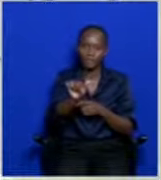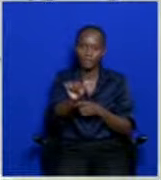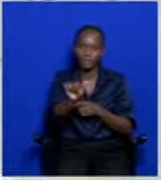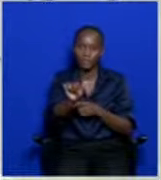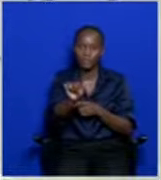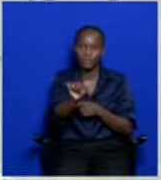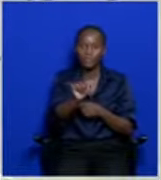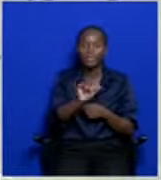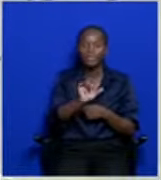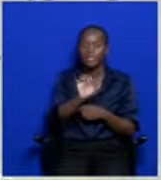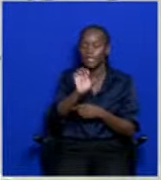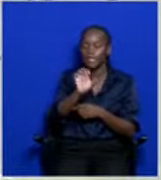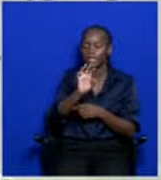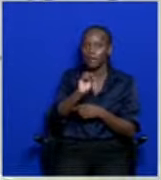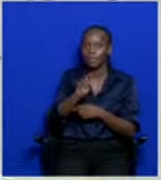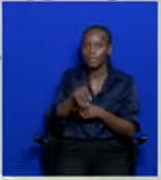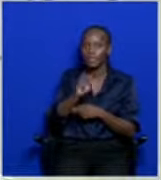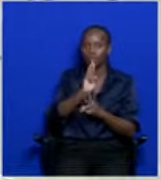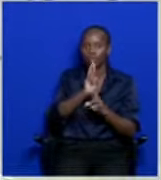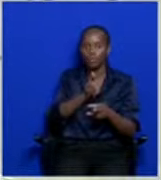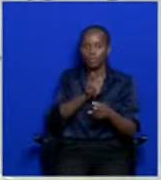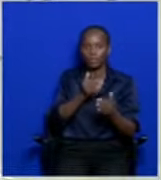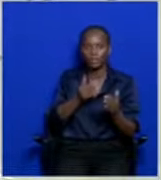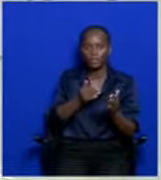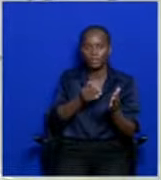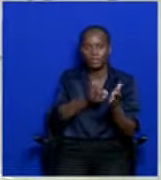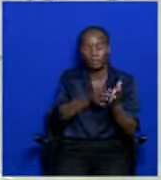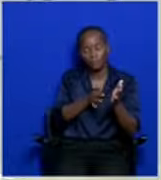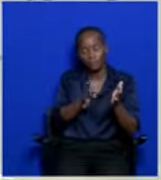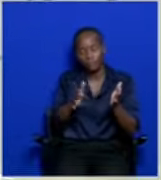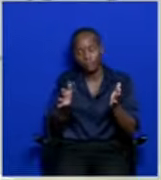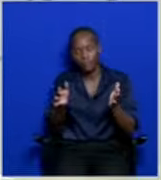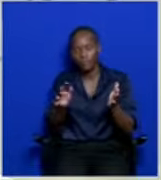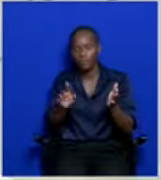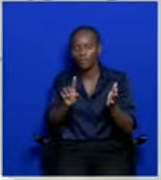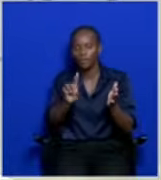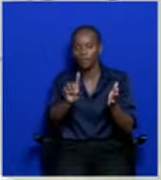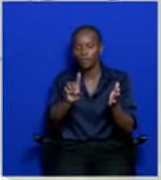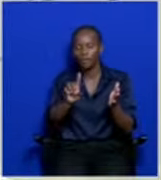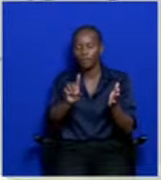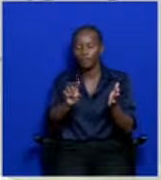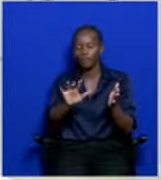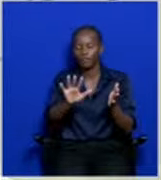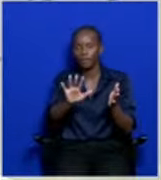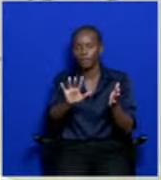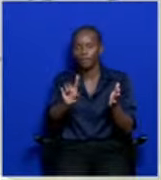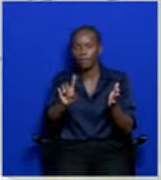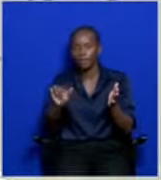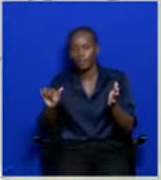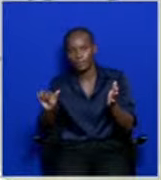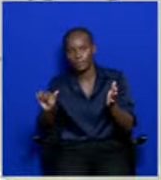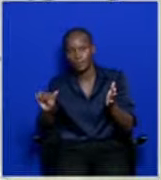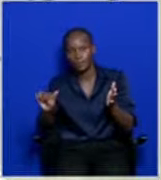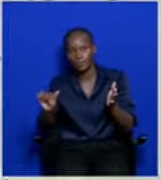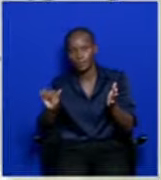and then annexure 5.1 starts thereafter. Please go to page 516. Yes,